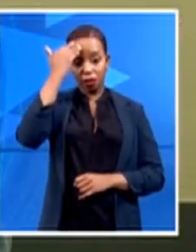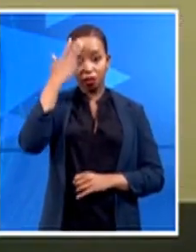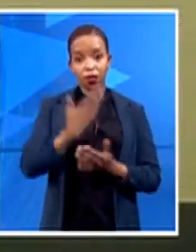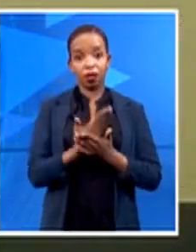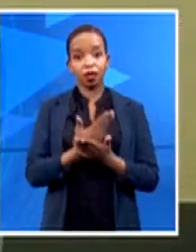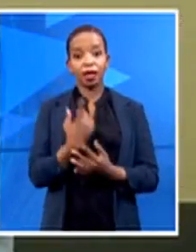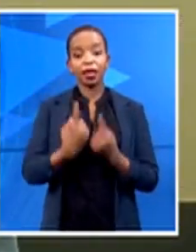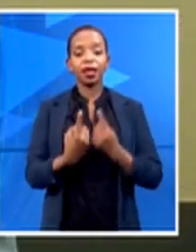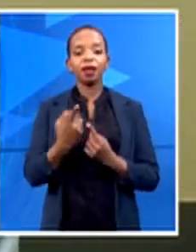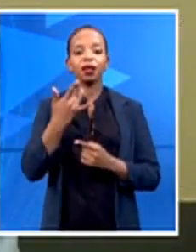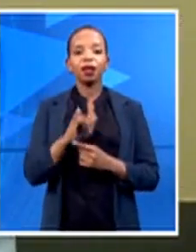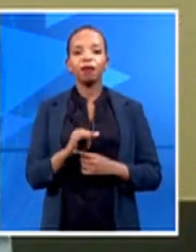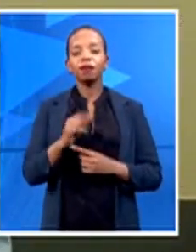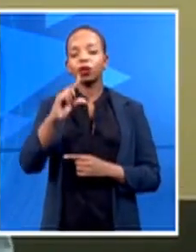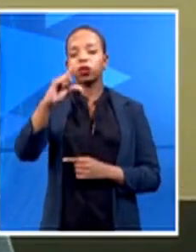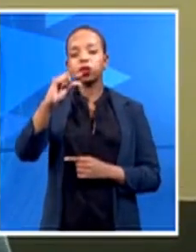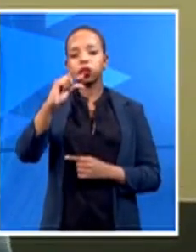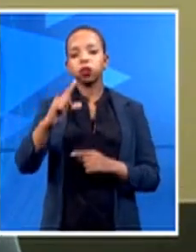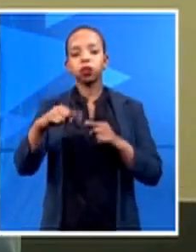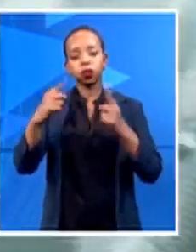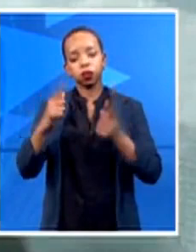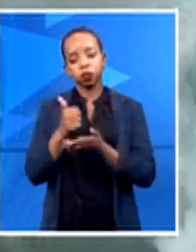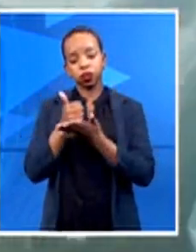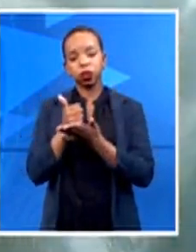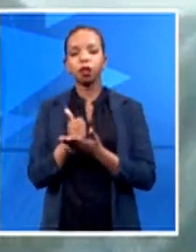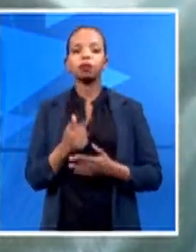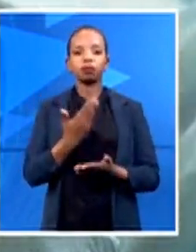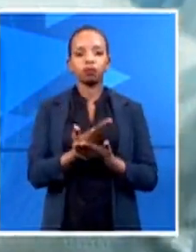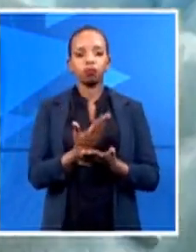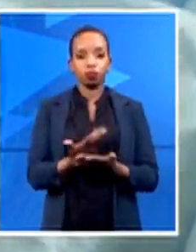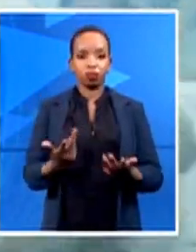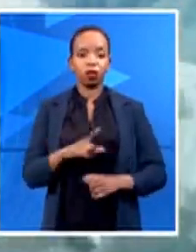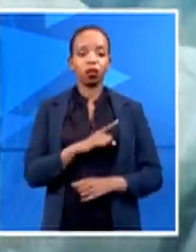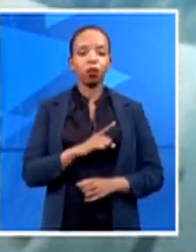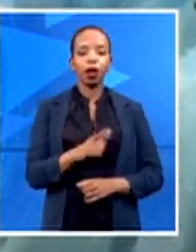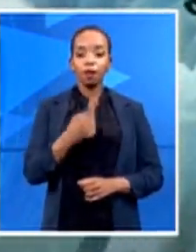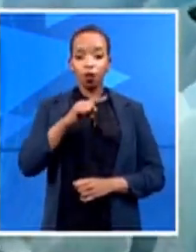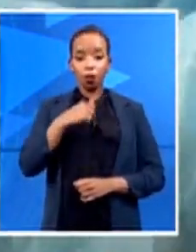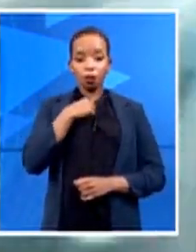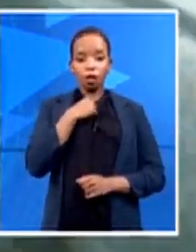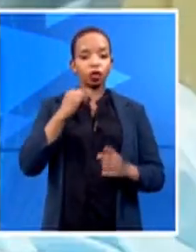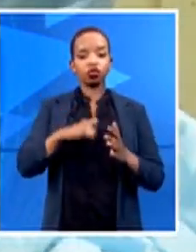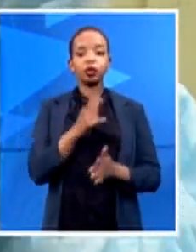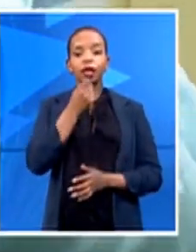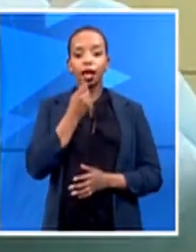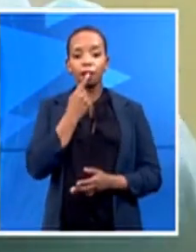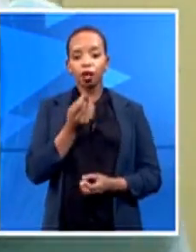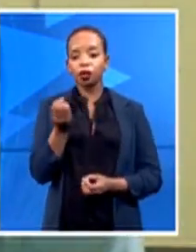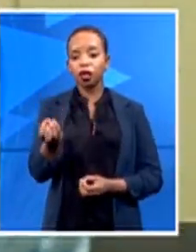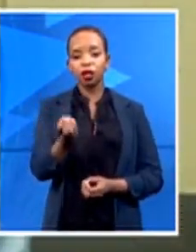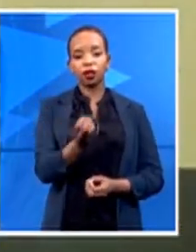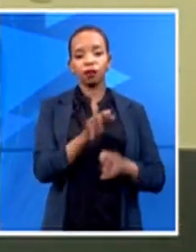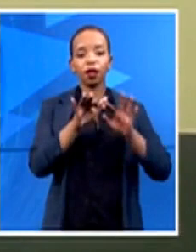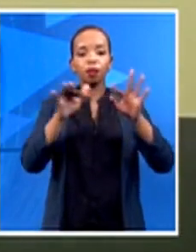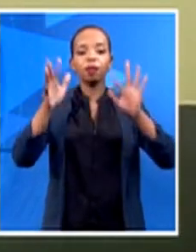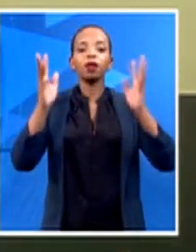say again, nursing is not to me about handing out tablets to people. I tell myself every day that people are here because